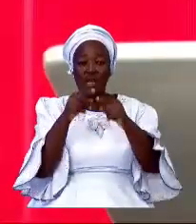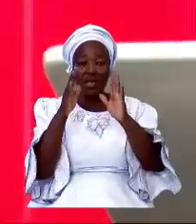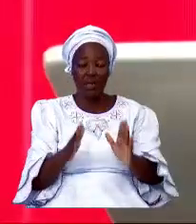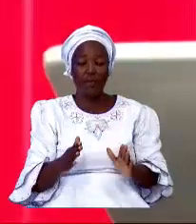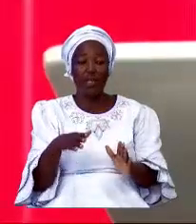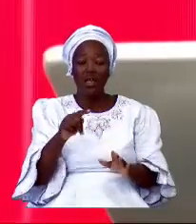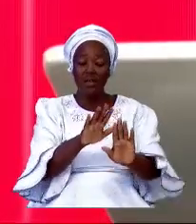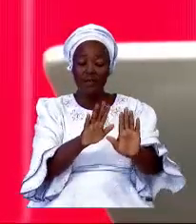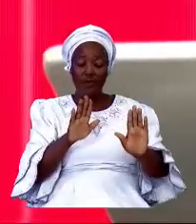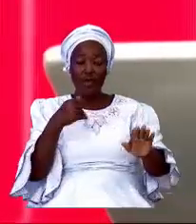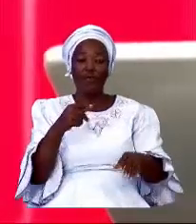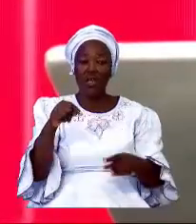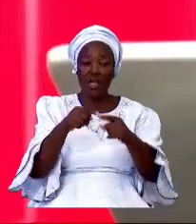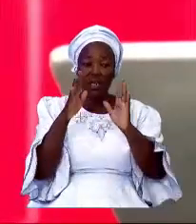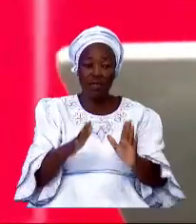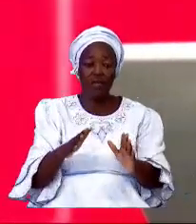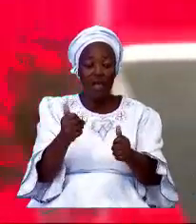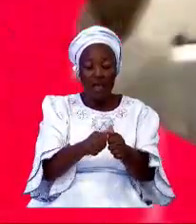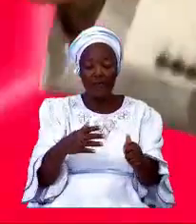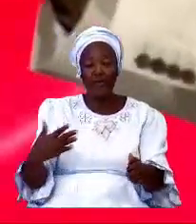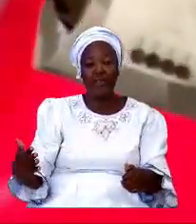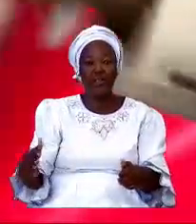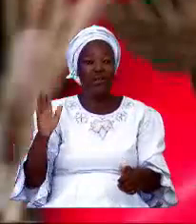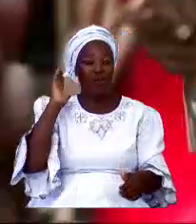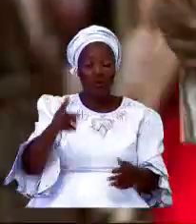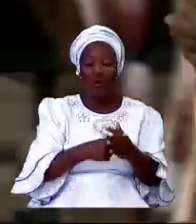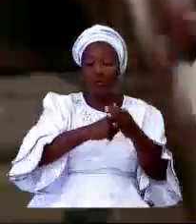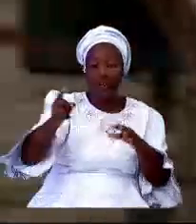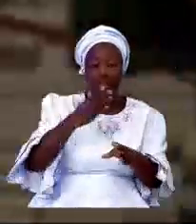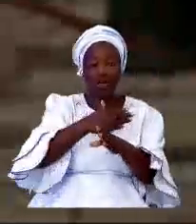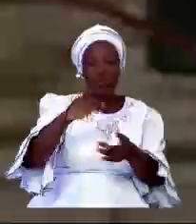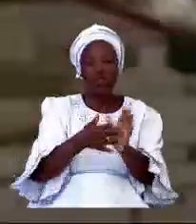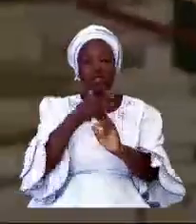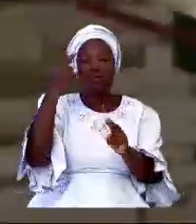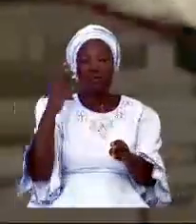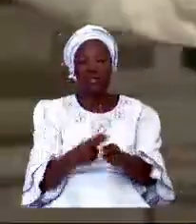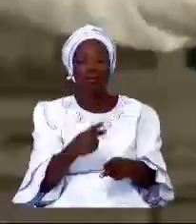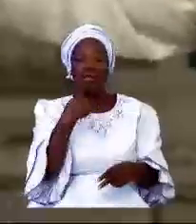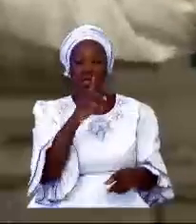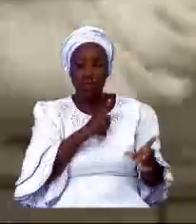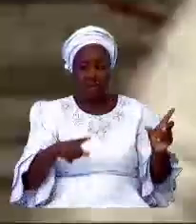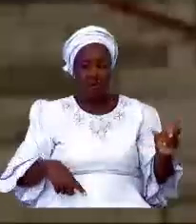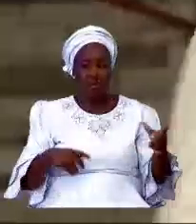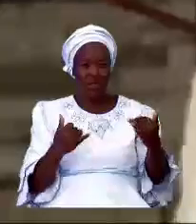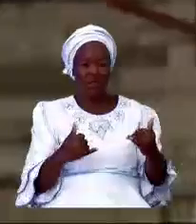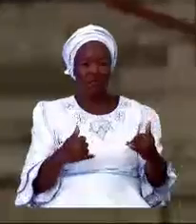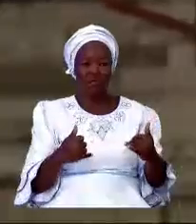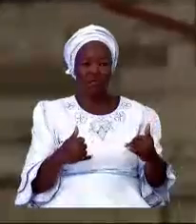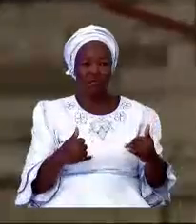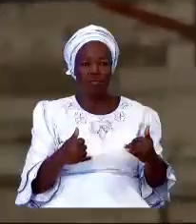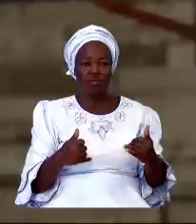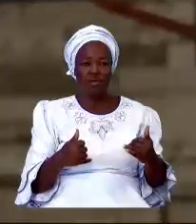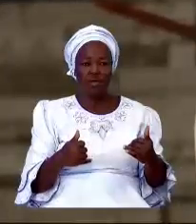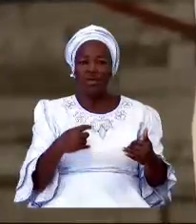The fury of the enemy, the fear of the enemy, everything will vanish